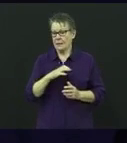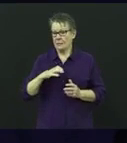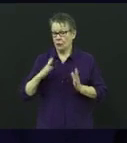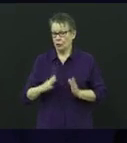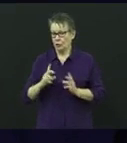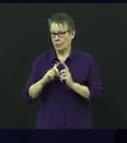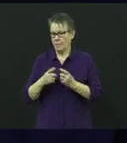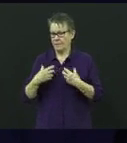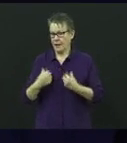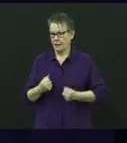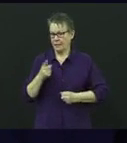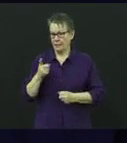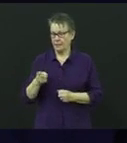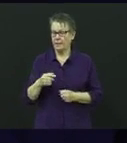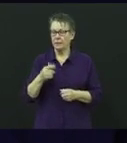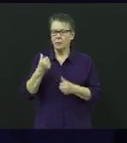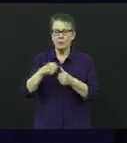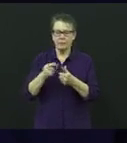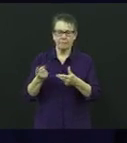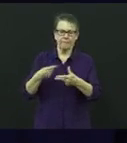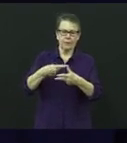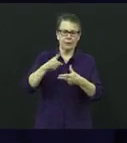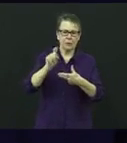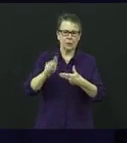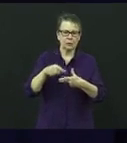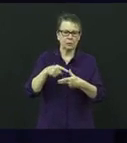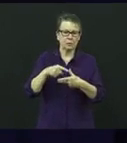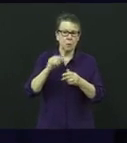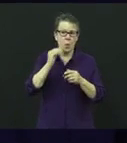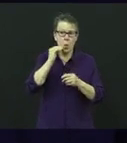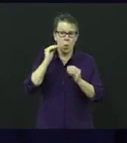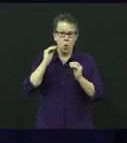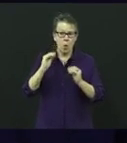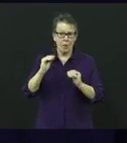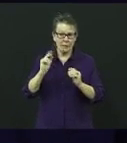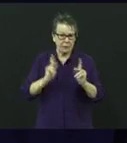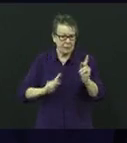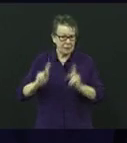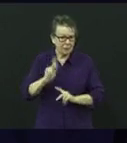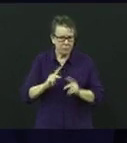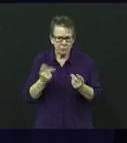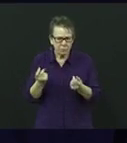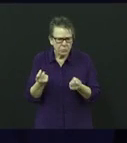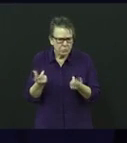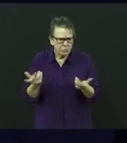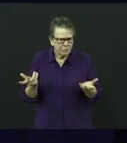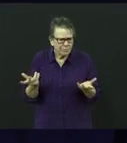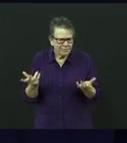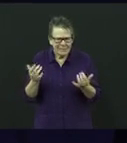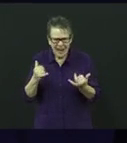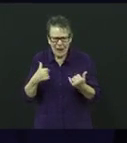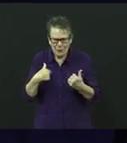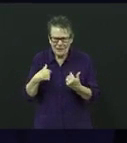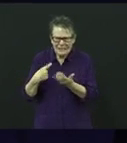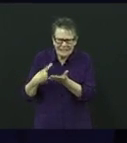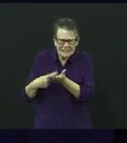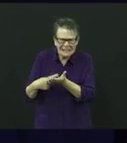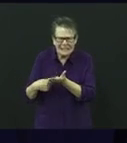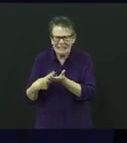Deputy Commissioner Sarah Edelman on sheltering for particularly the